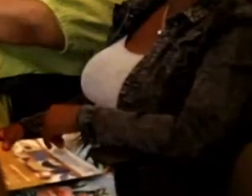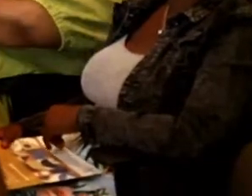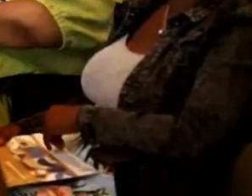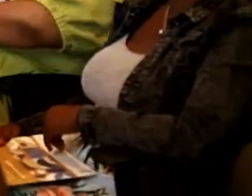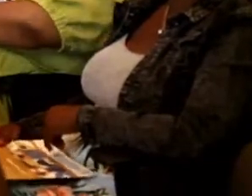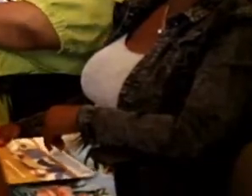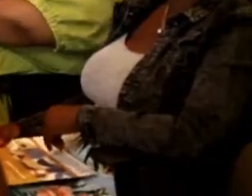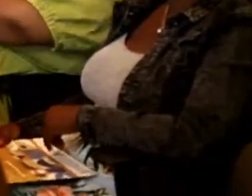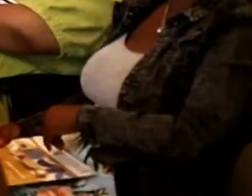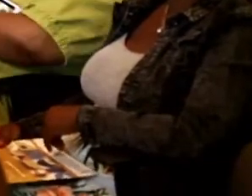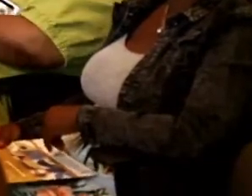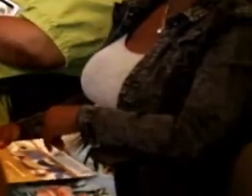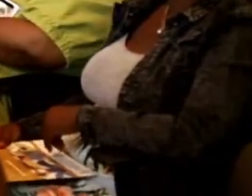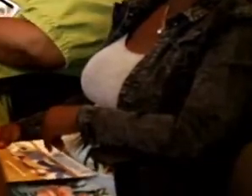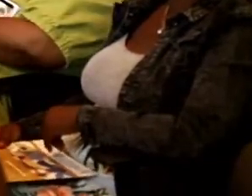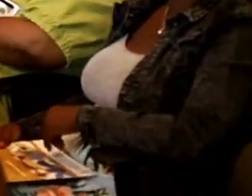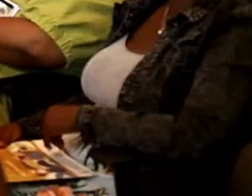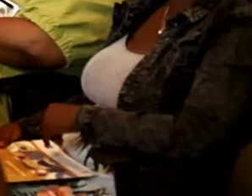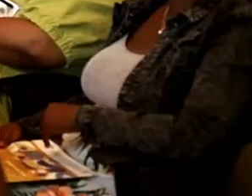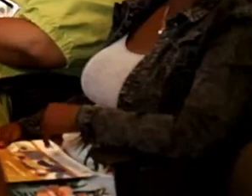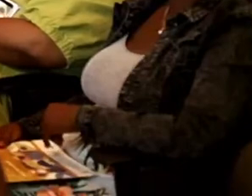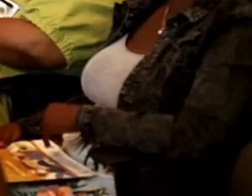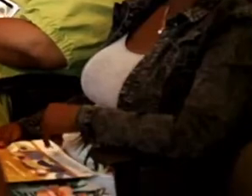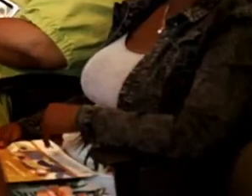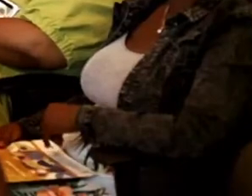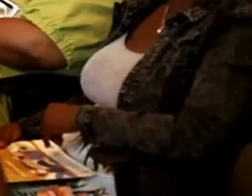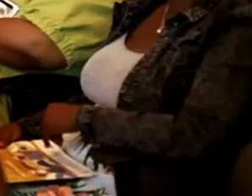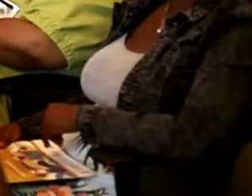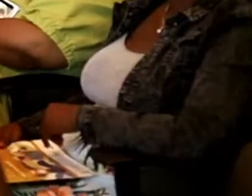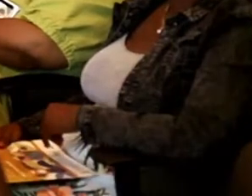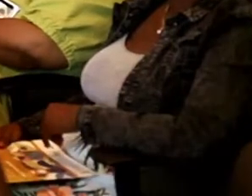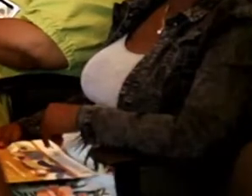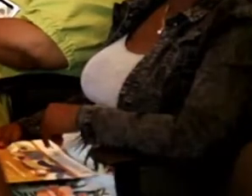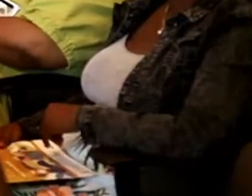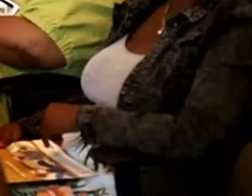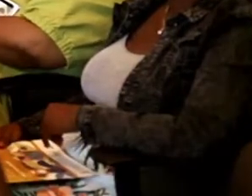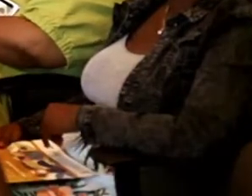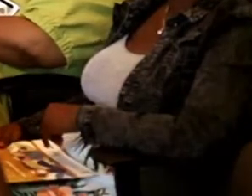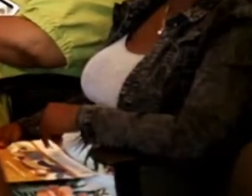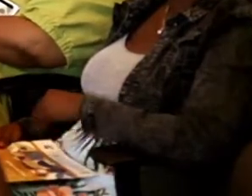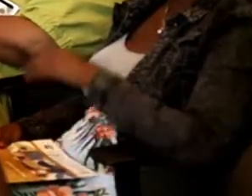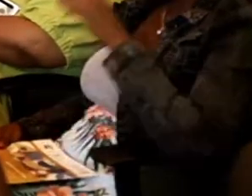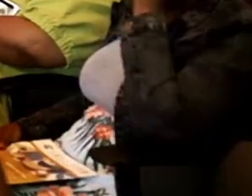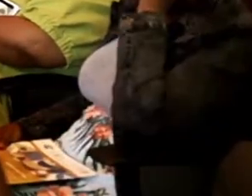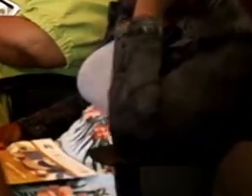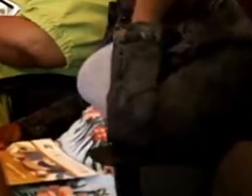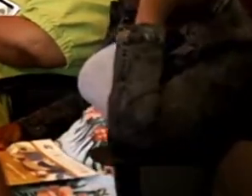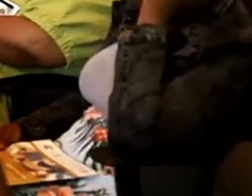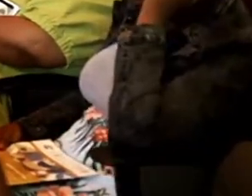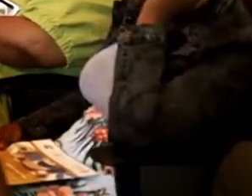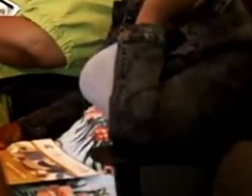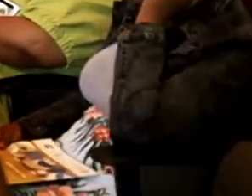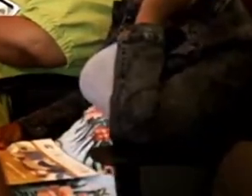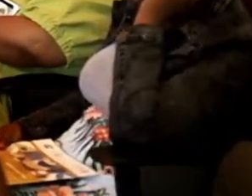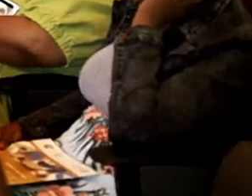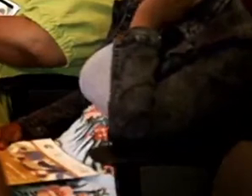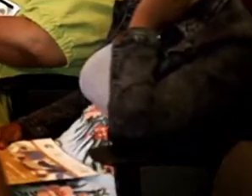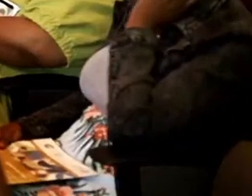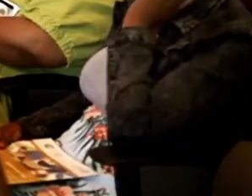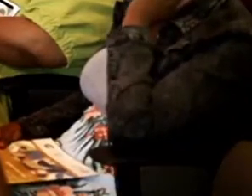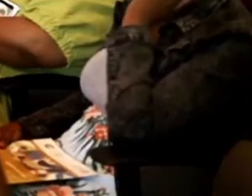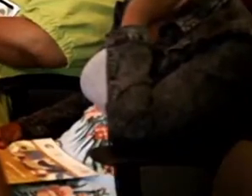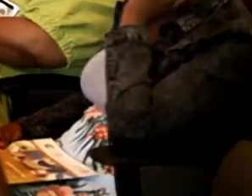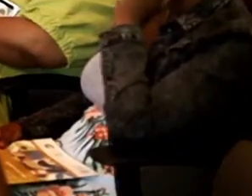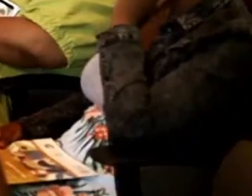in the social assistance program for children, especially in the country with an estimated 7 million children living below the food